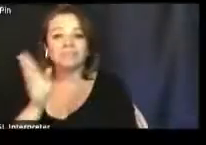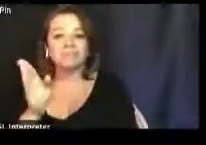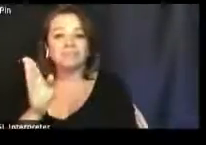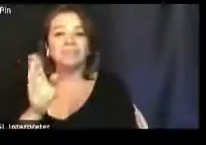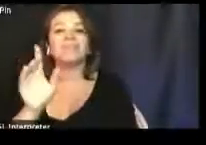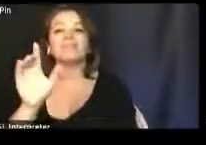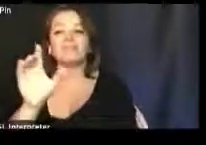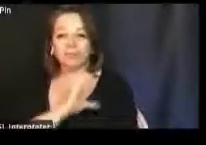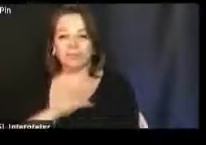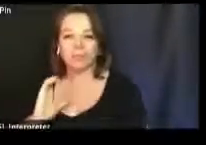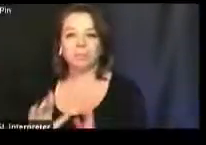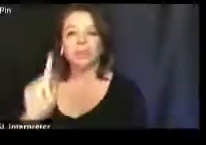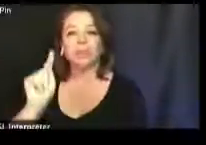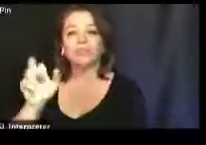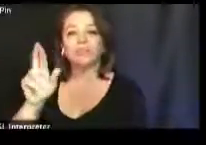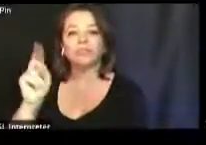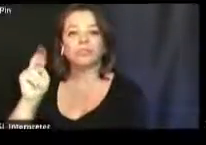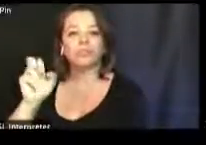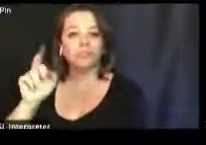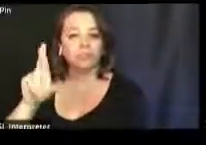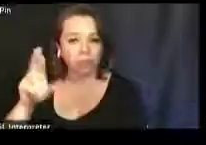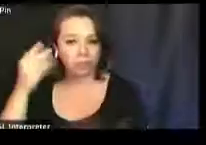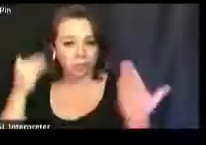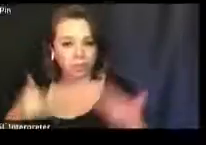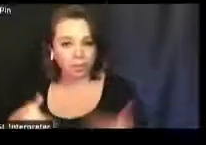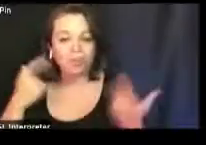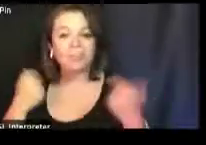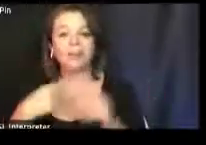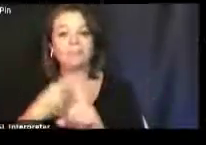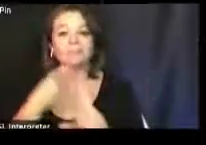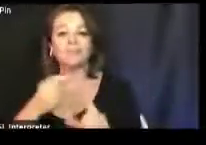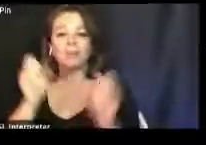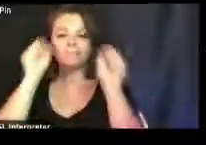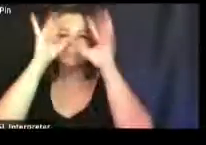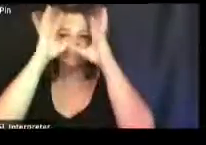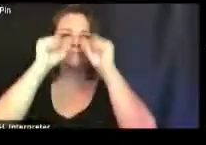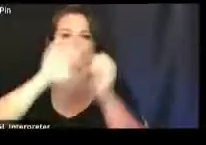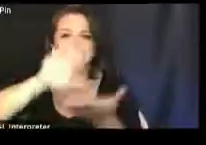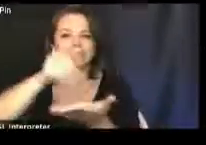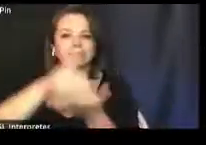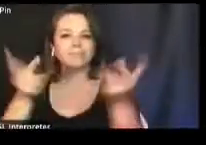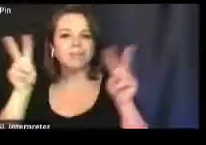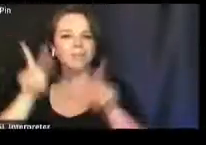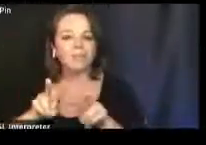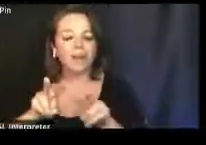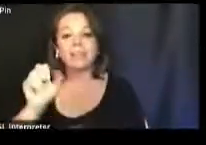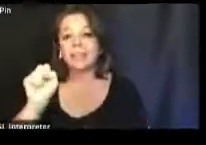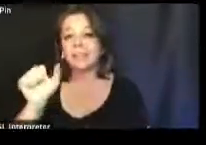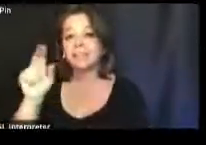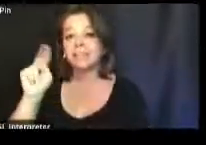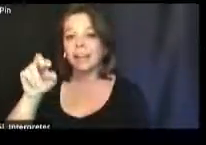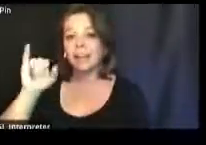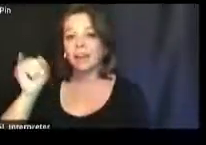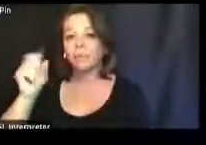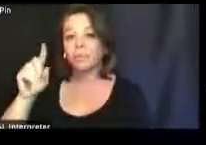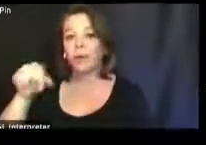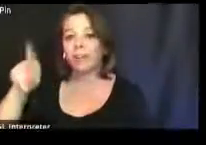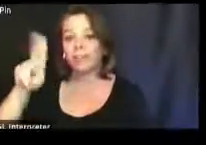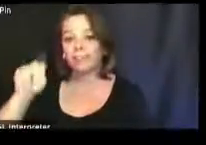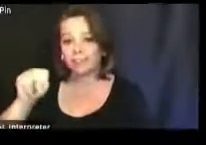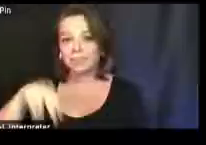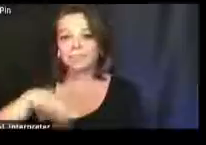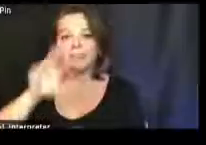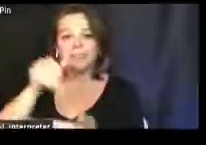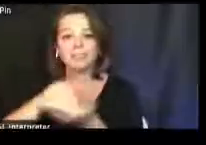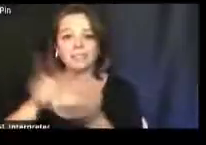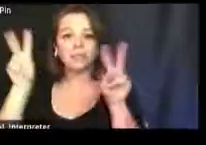Turner, and I come to you from the amazing Central Valley, the San Joaquin Central Valley, food basket of the